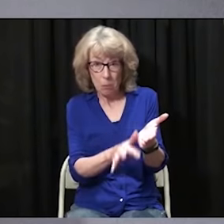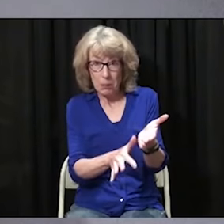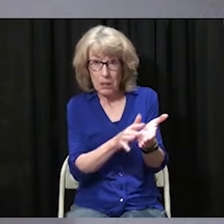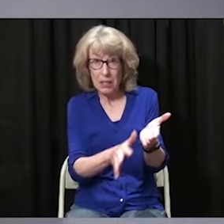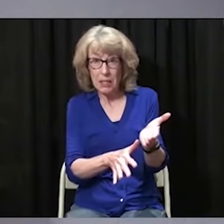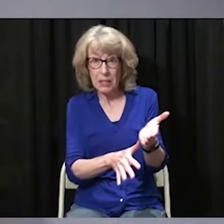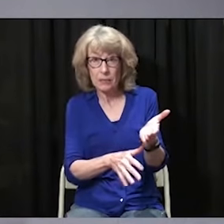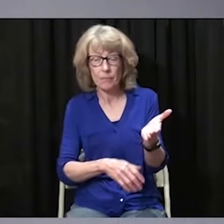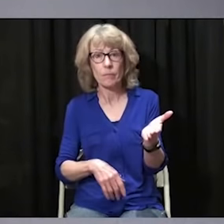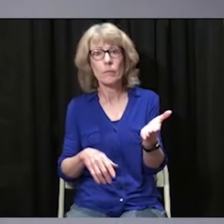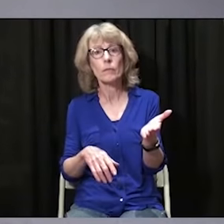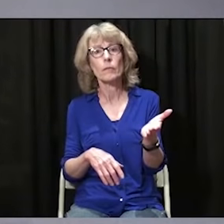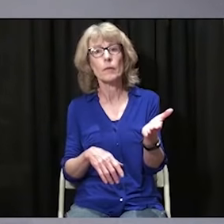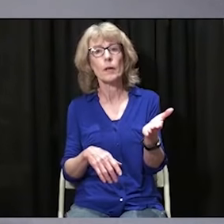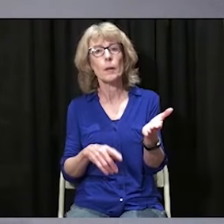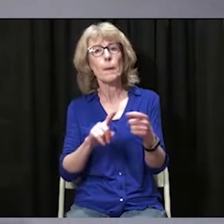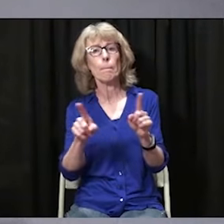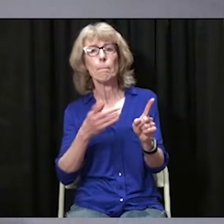Do you think my right hand